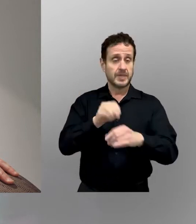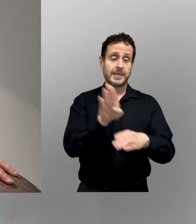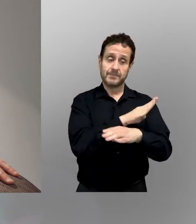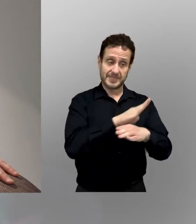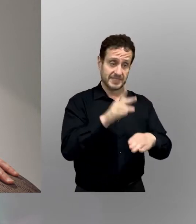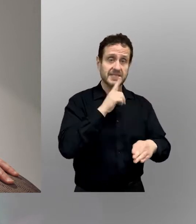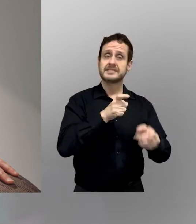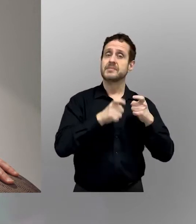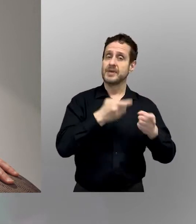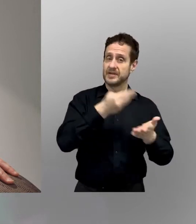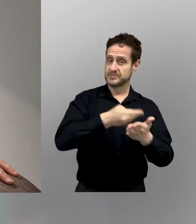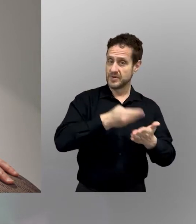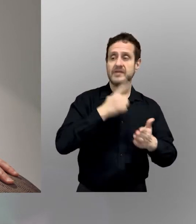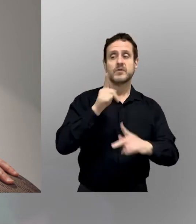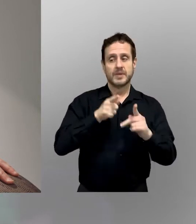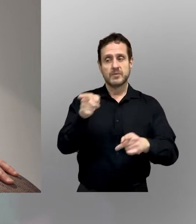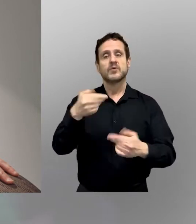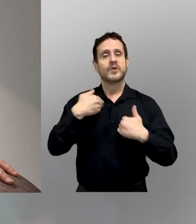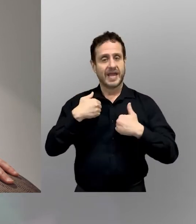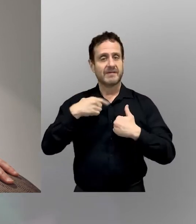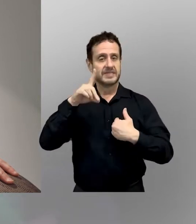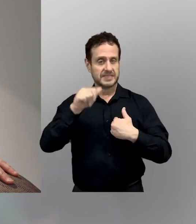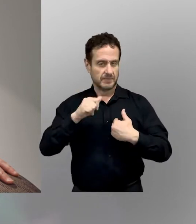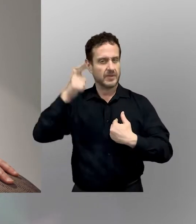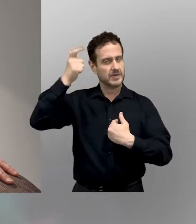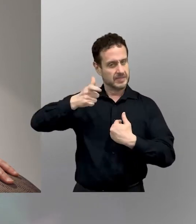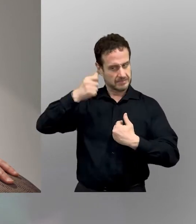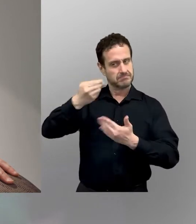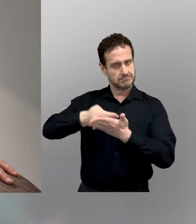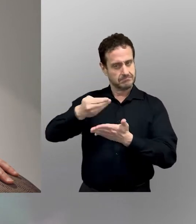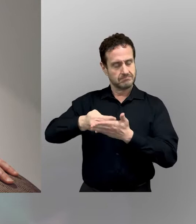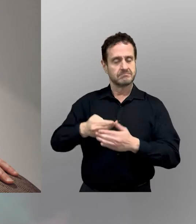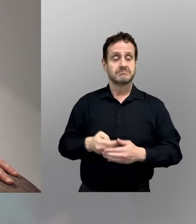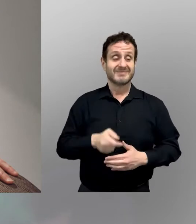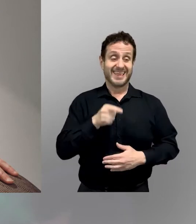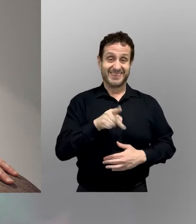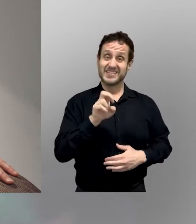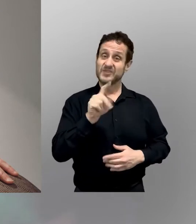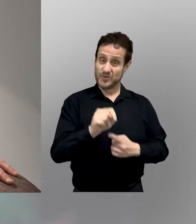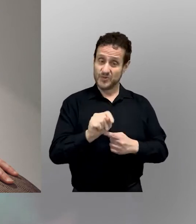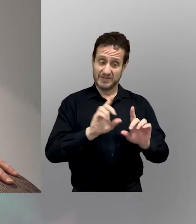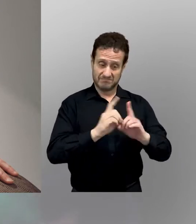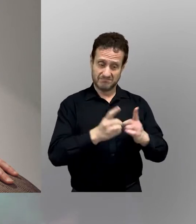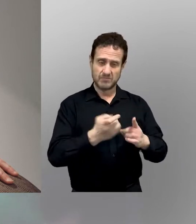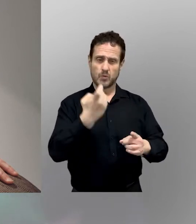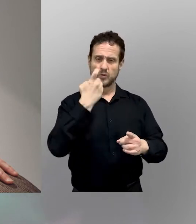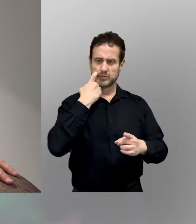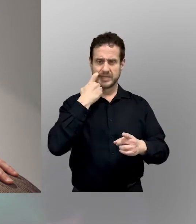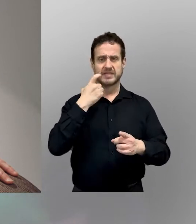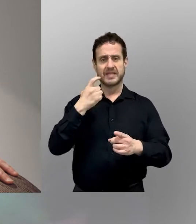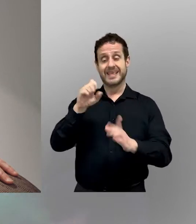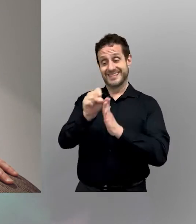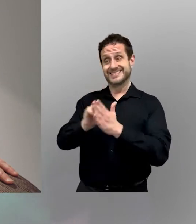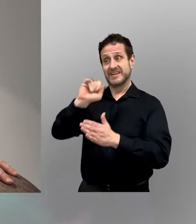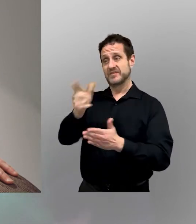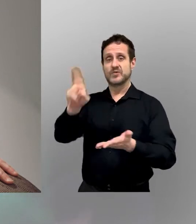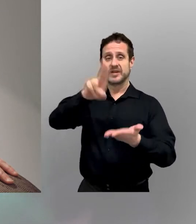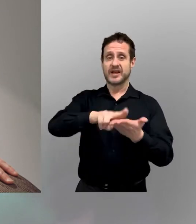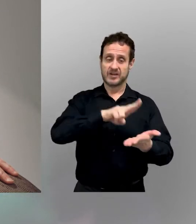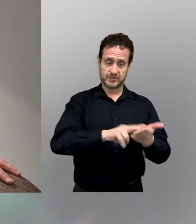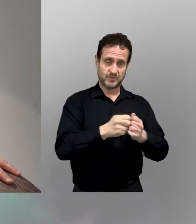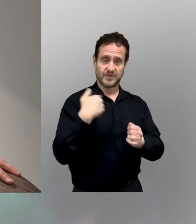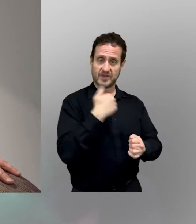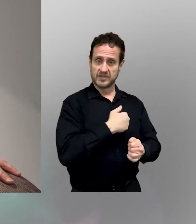and businesses that manage funds for people with disabilities. This unit was also recently contracted by the state